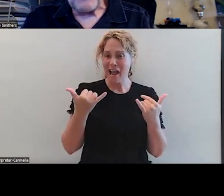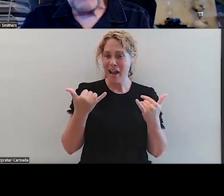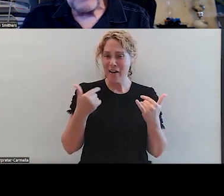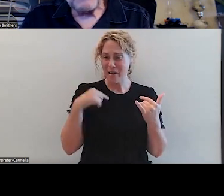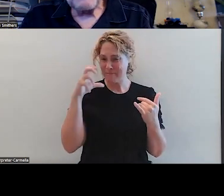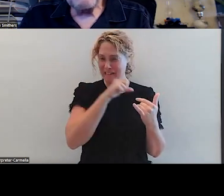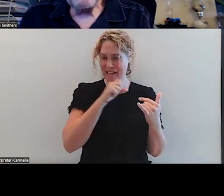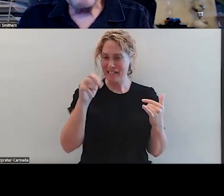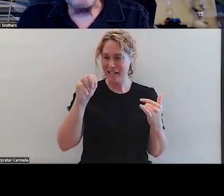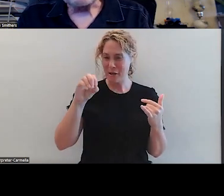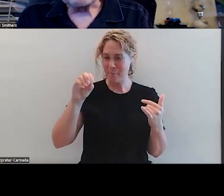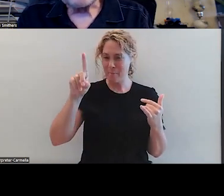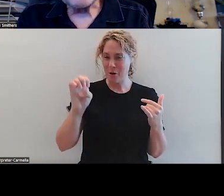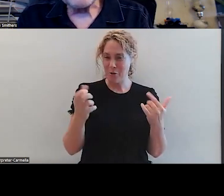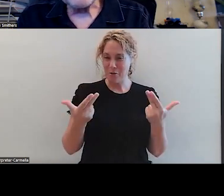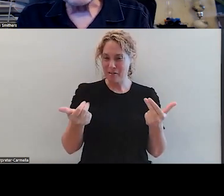guessing mode.